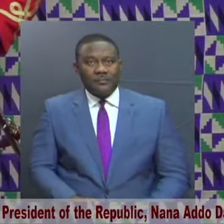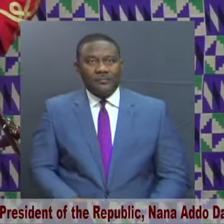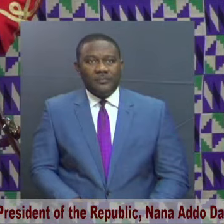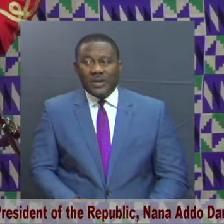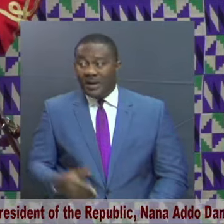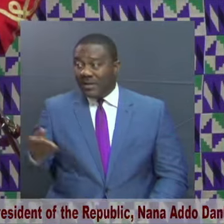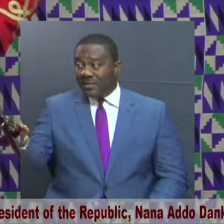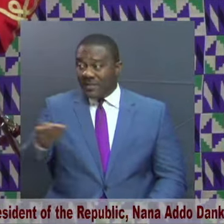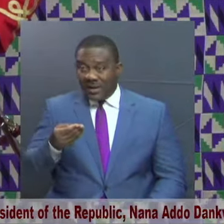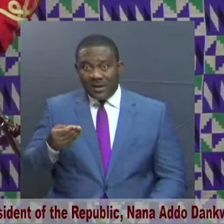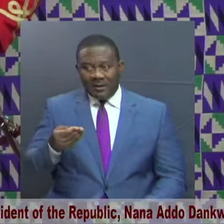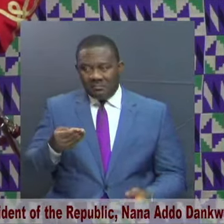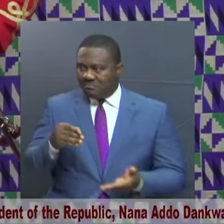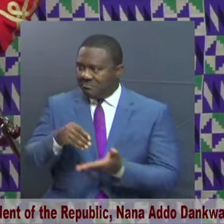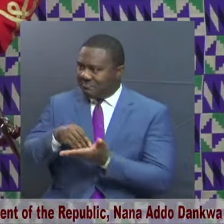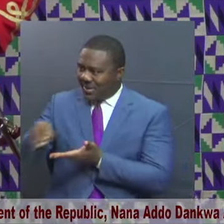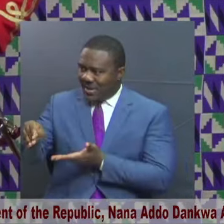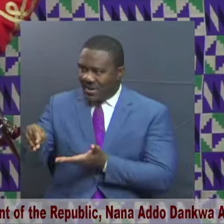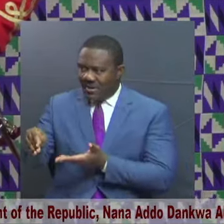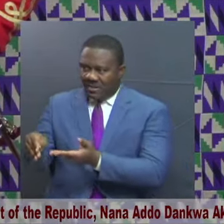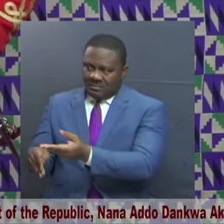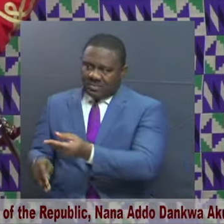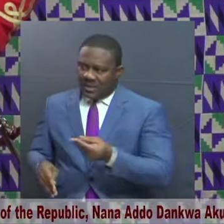system we inherit